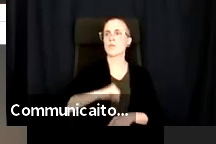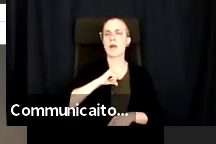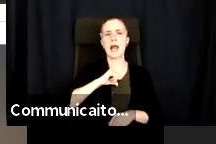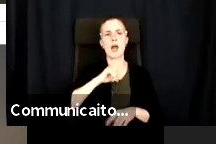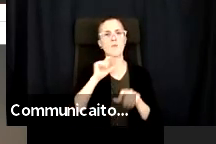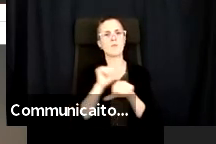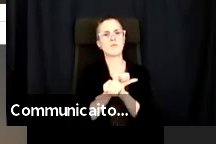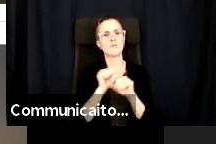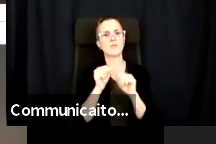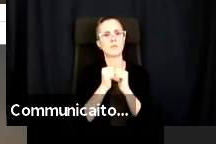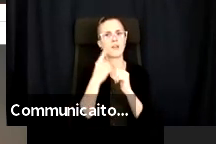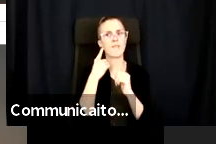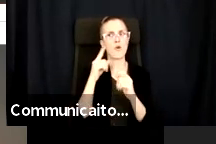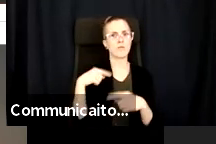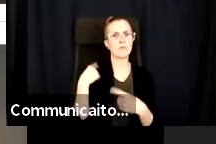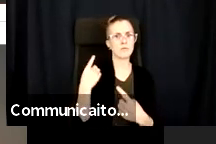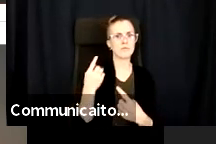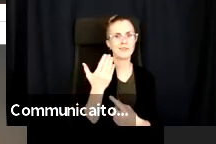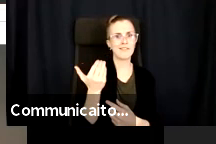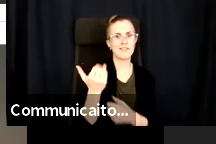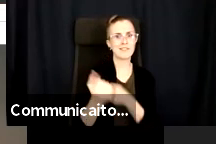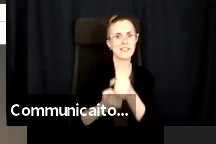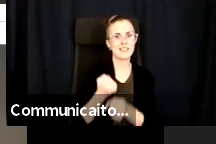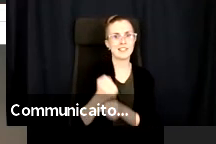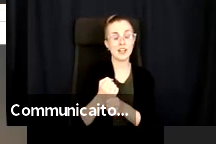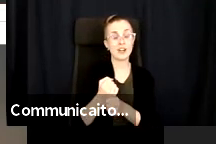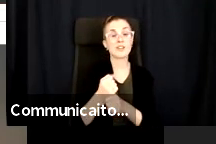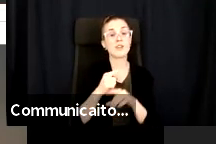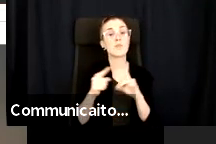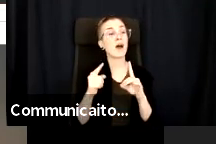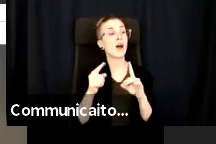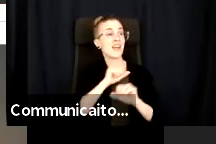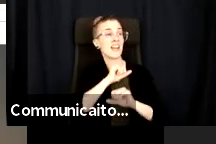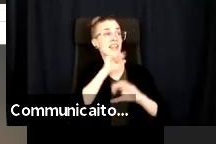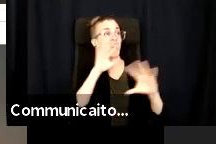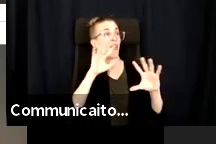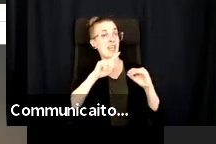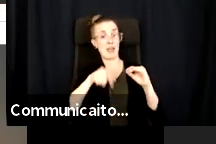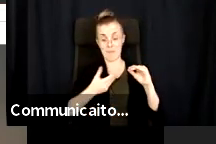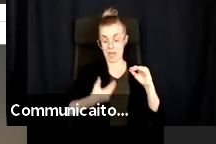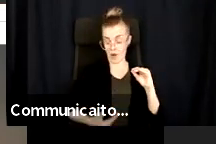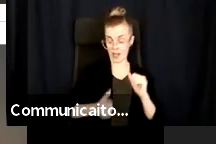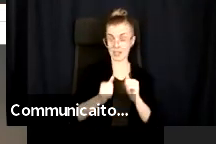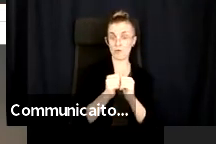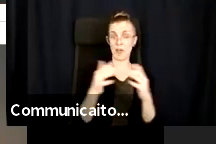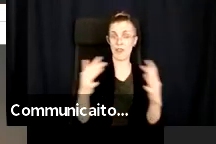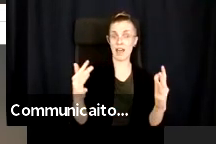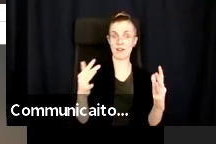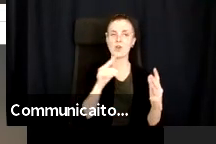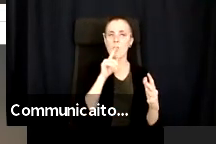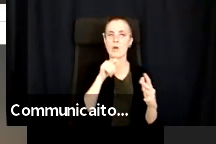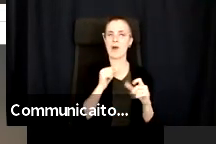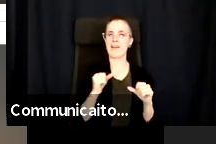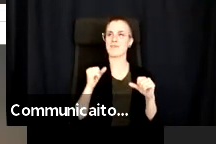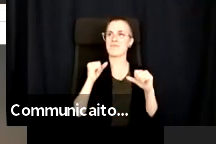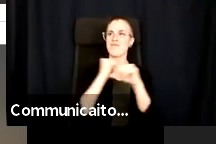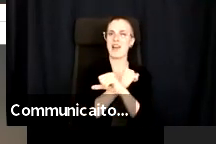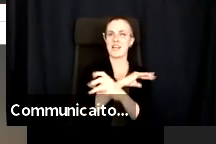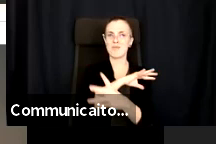years. And like Ron said, nothing about us without us. We don't have to fight to be at the table. We're there and we're